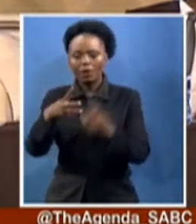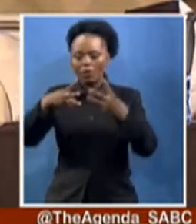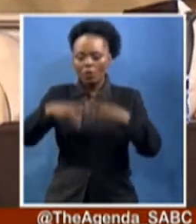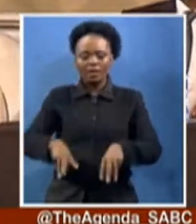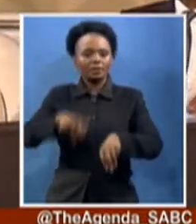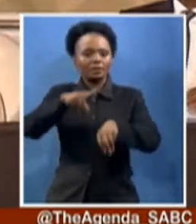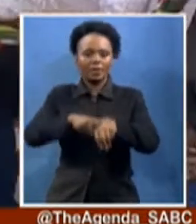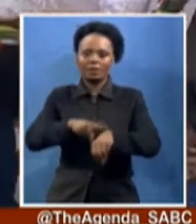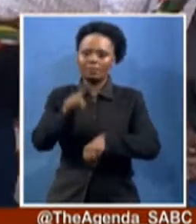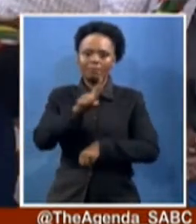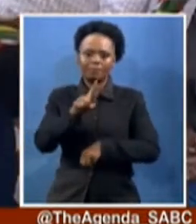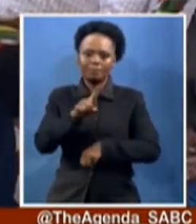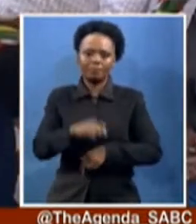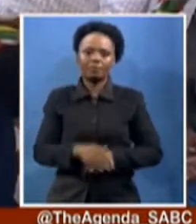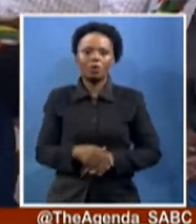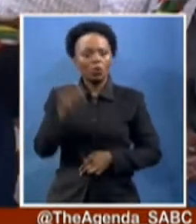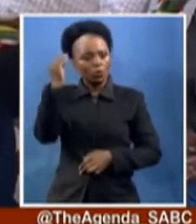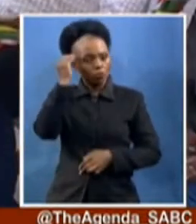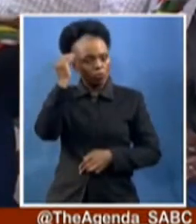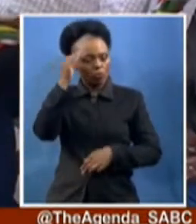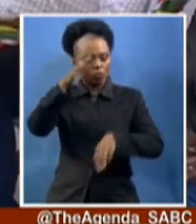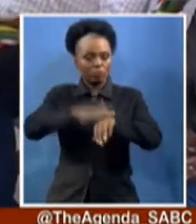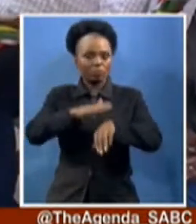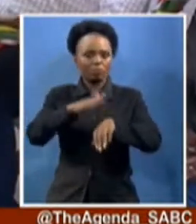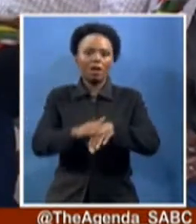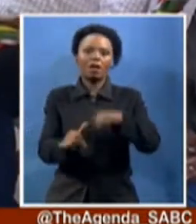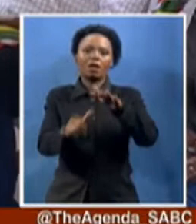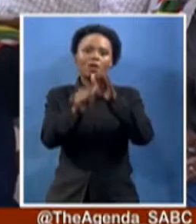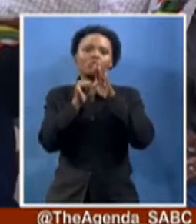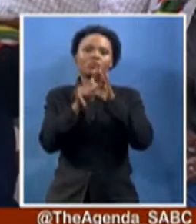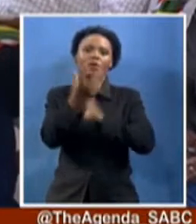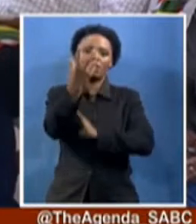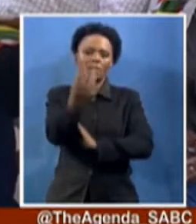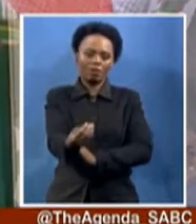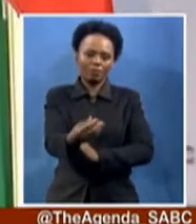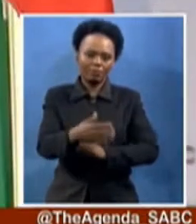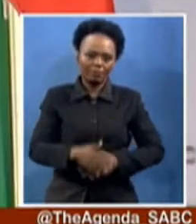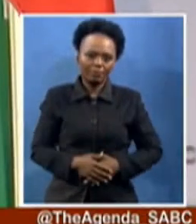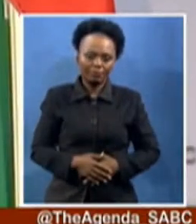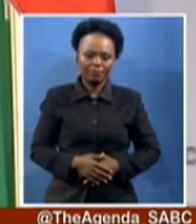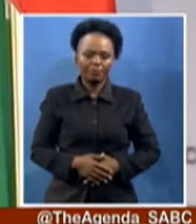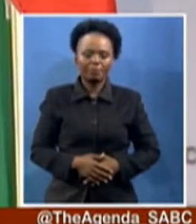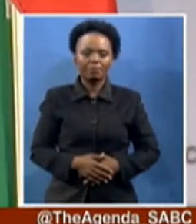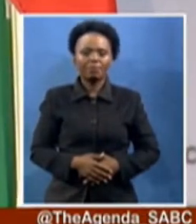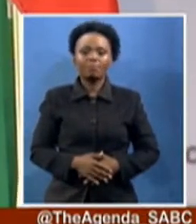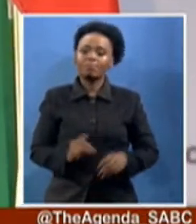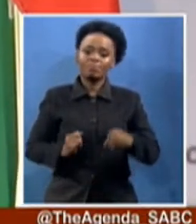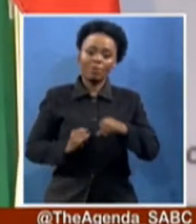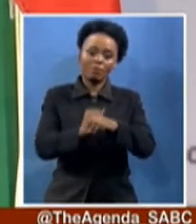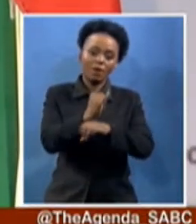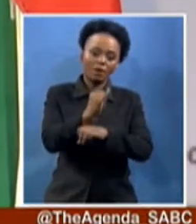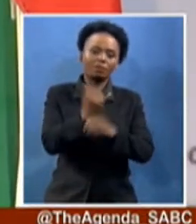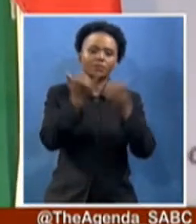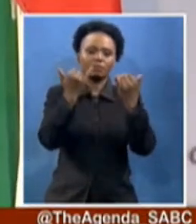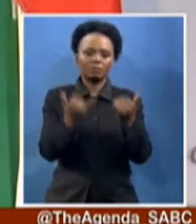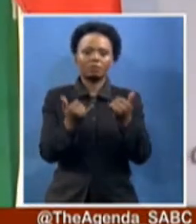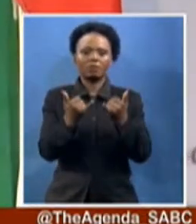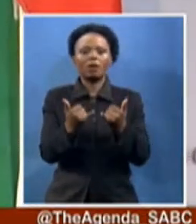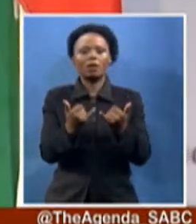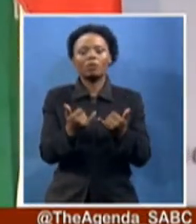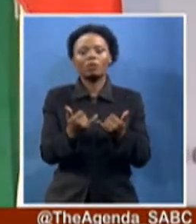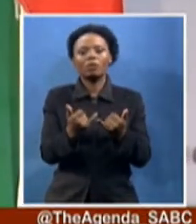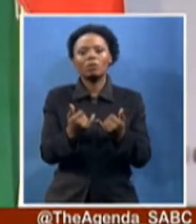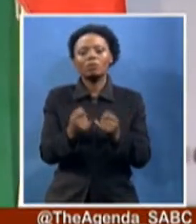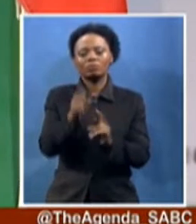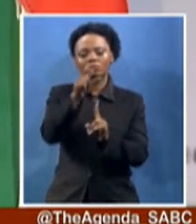bohlokwa. So ke tlo bitsetsa ka pele our one and only